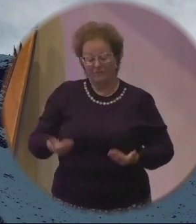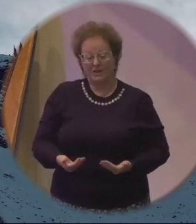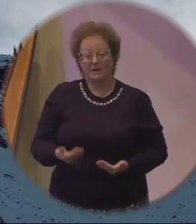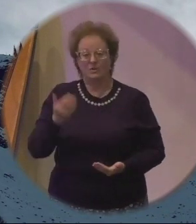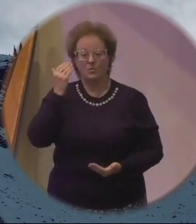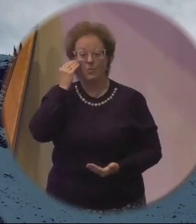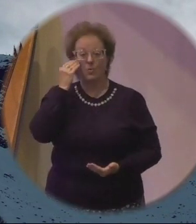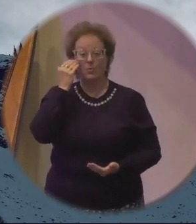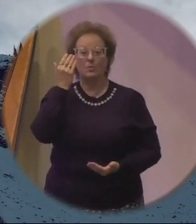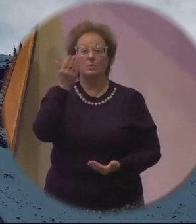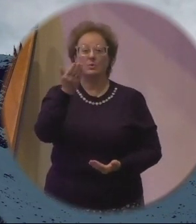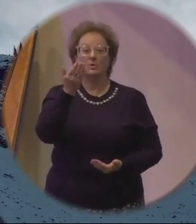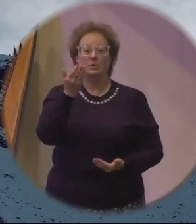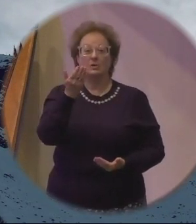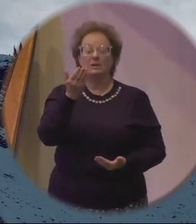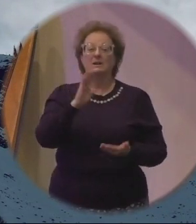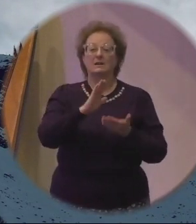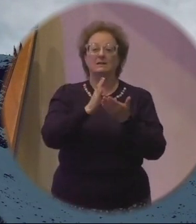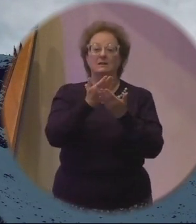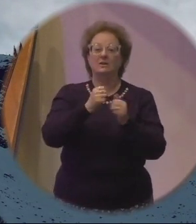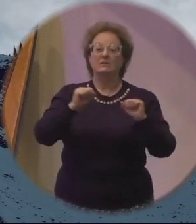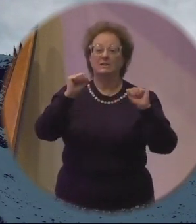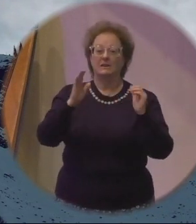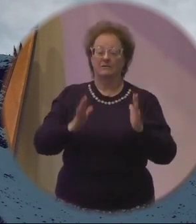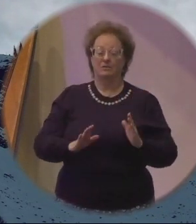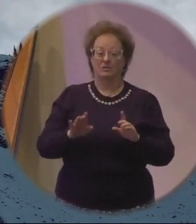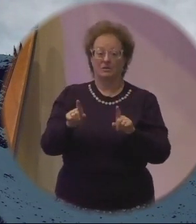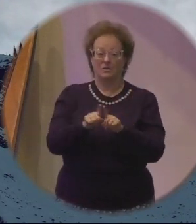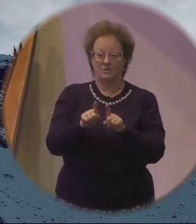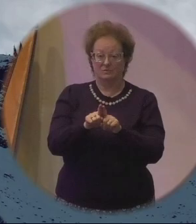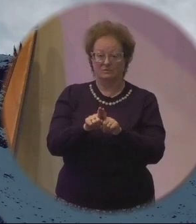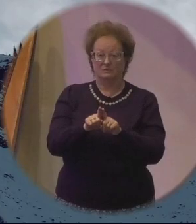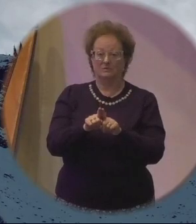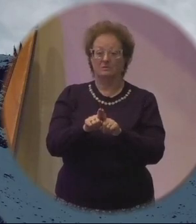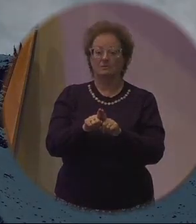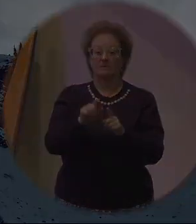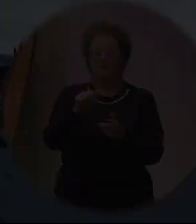to know you as their Savior too. We pray this in Jesus' name. Amen.